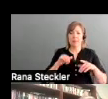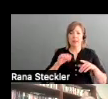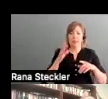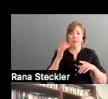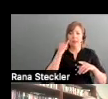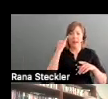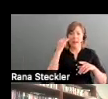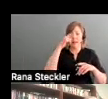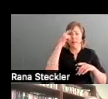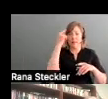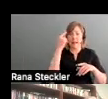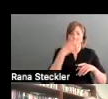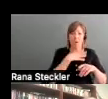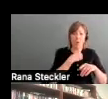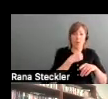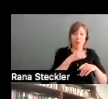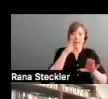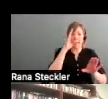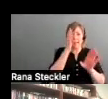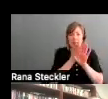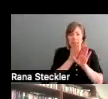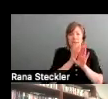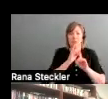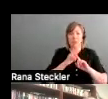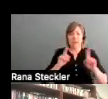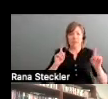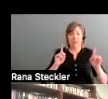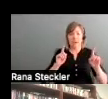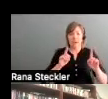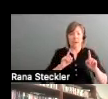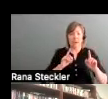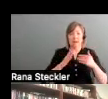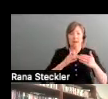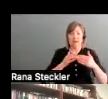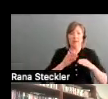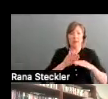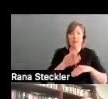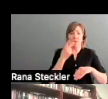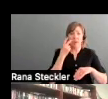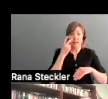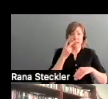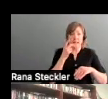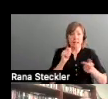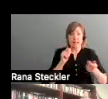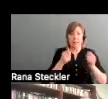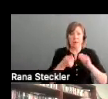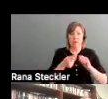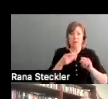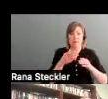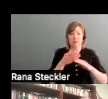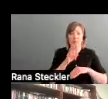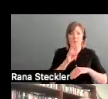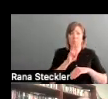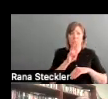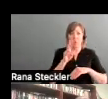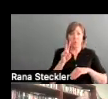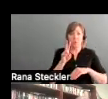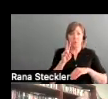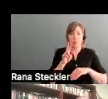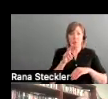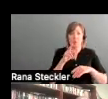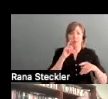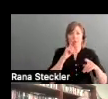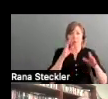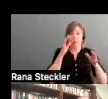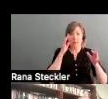that Black and white psyches were fundamentally different. But even after we see the emergence of the post-World War II era consensus that